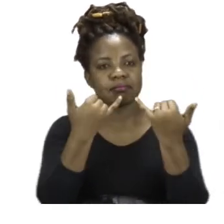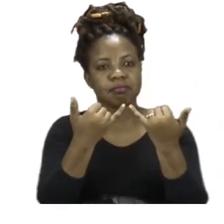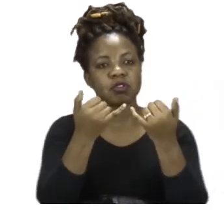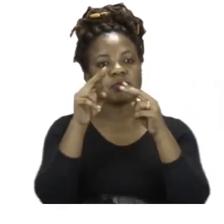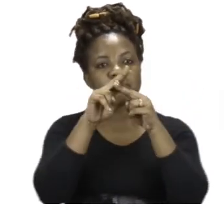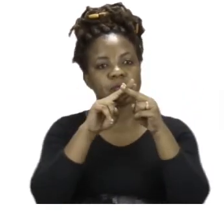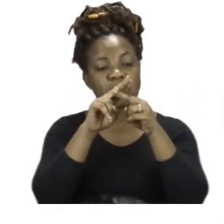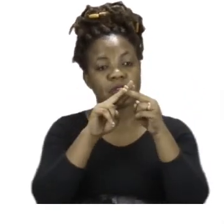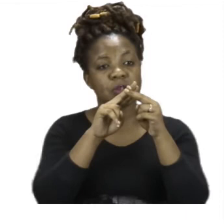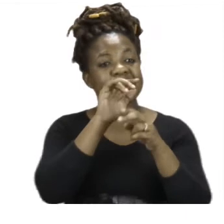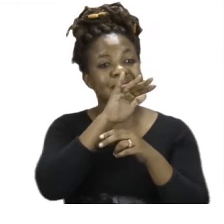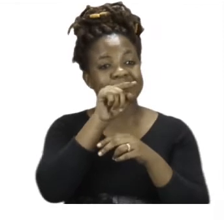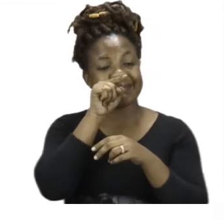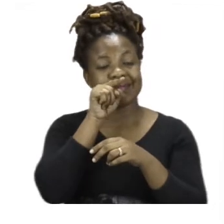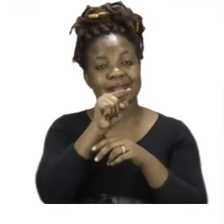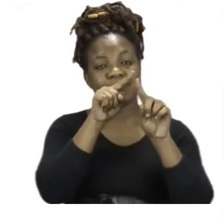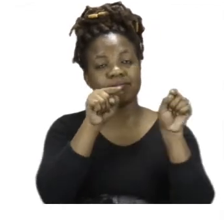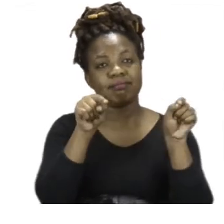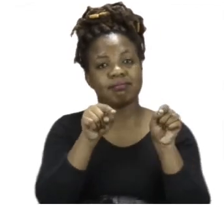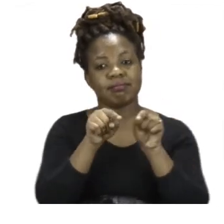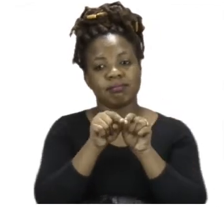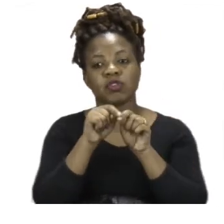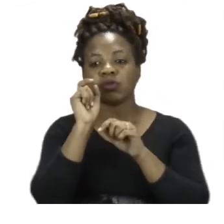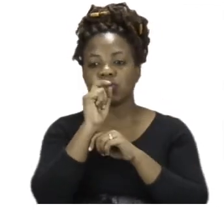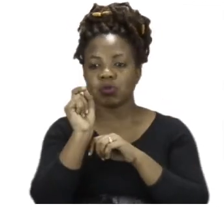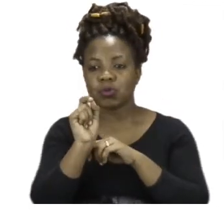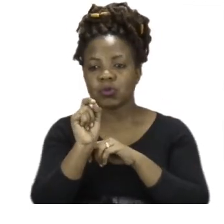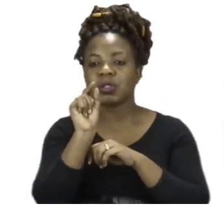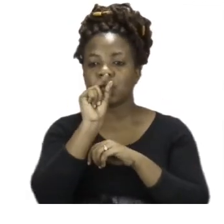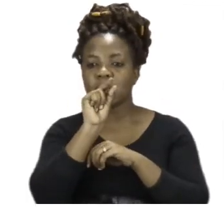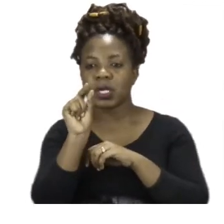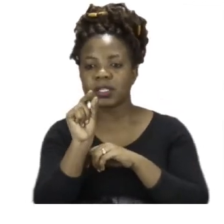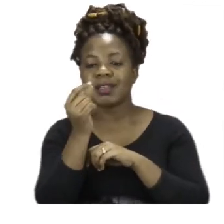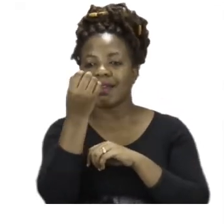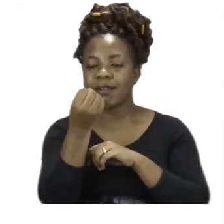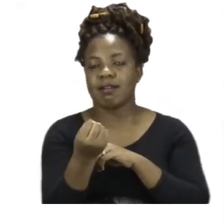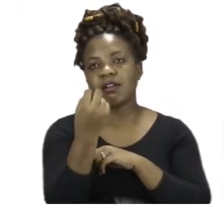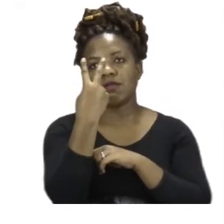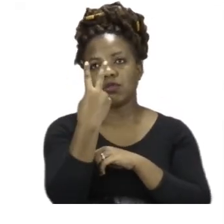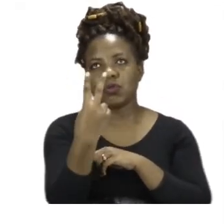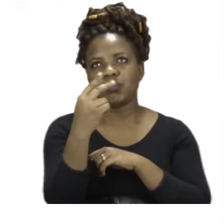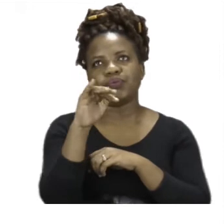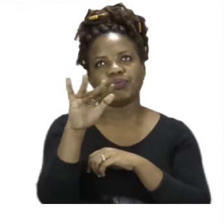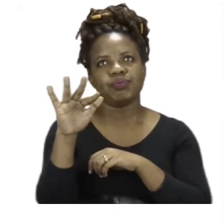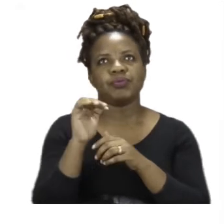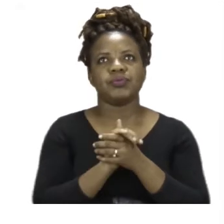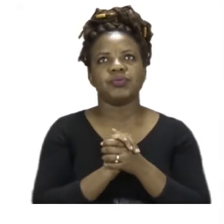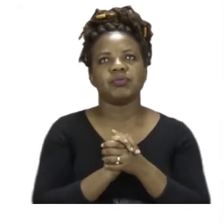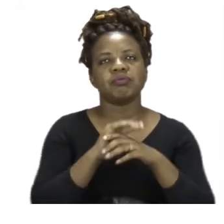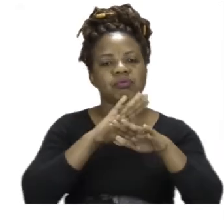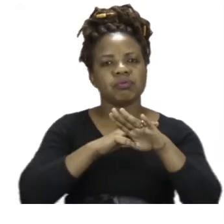two-letter words. They have even given you an example, and the example is the word an.